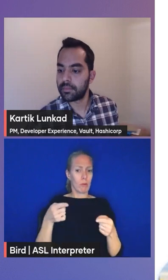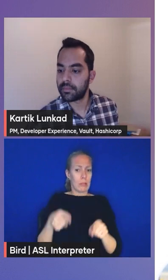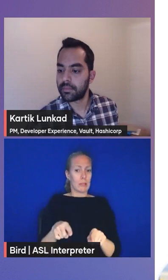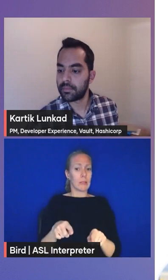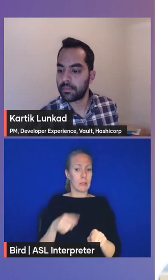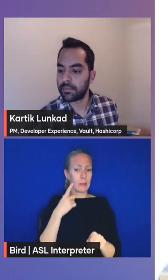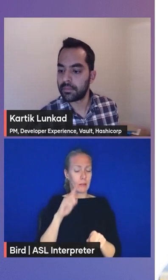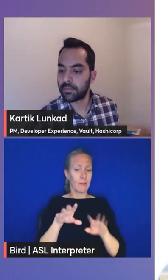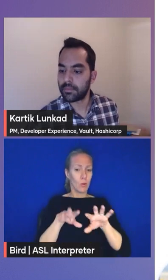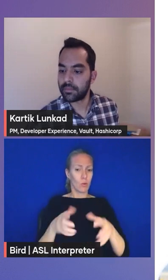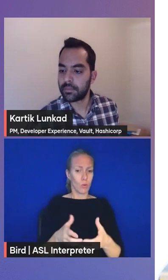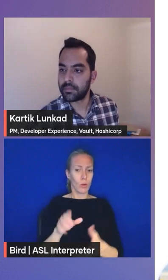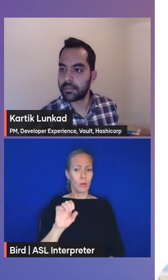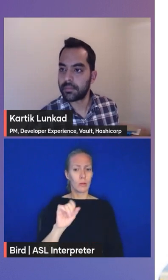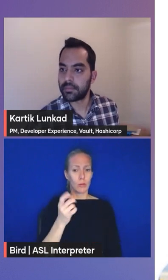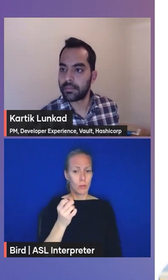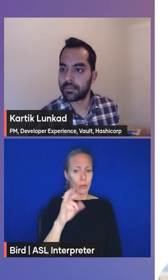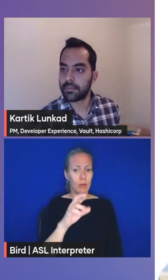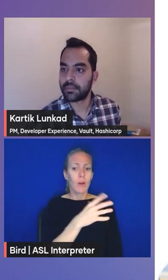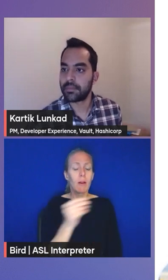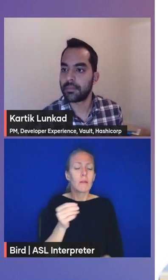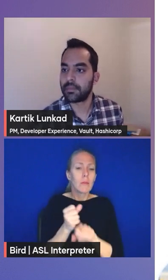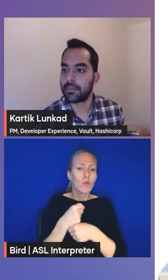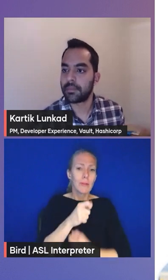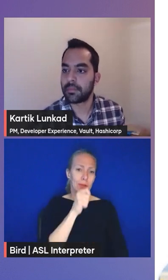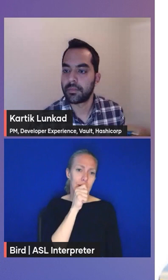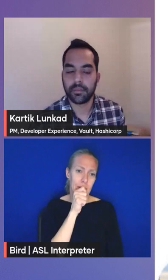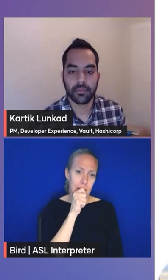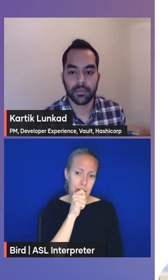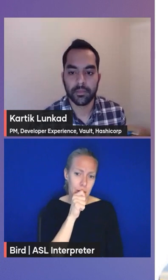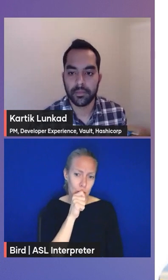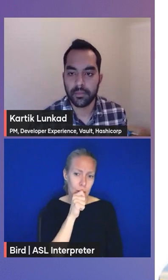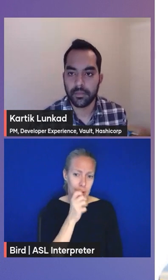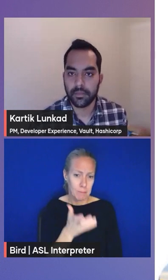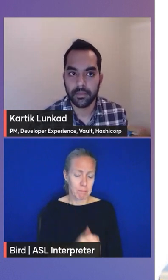and created a secret within Vault.